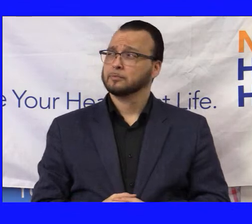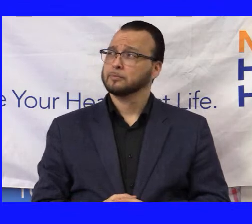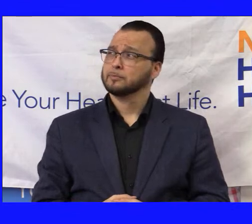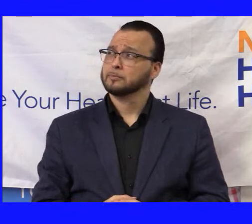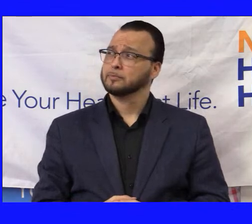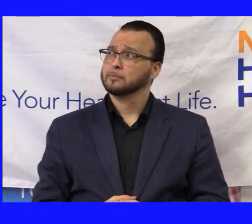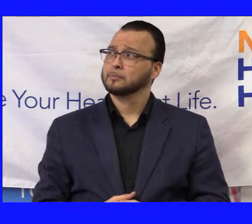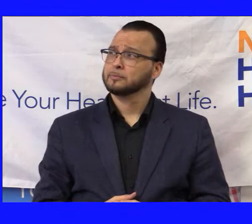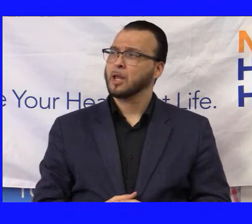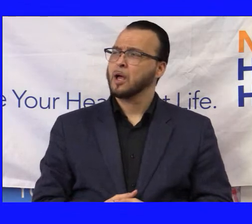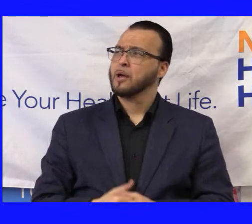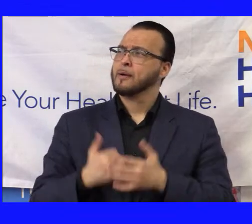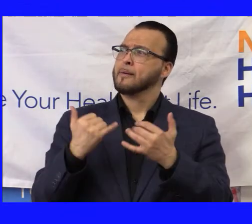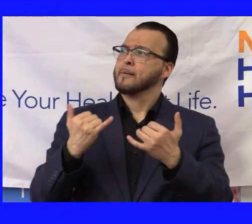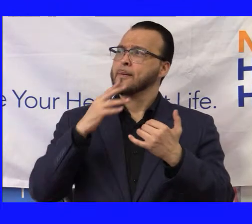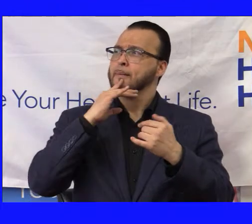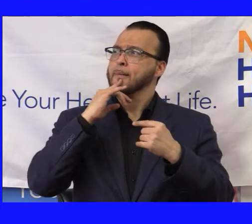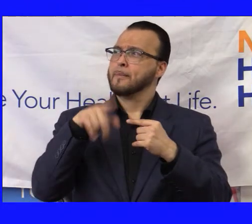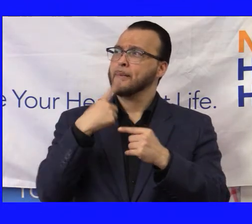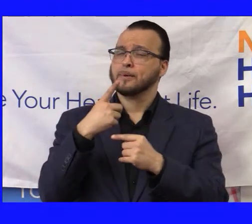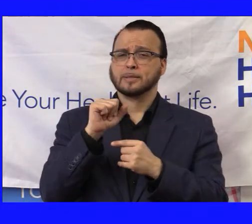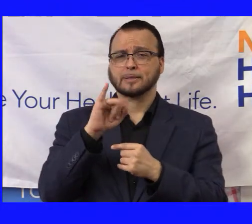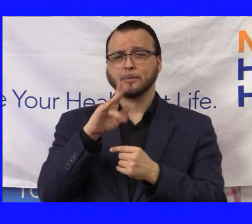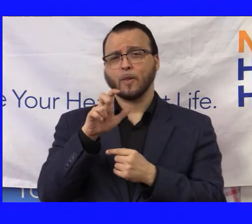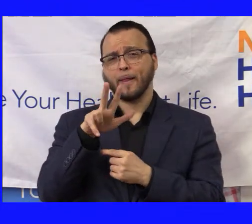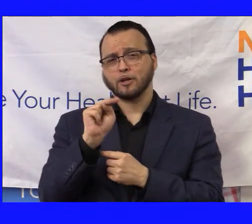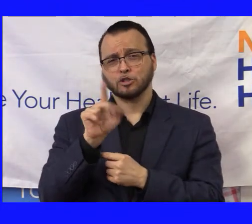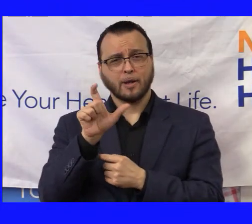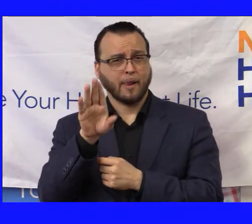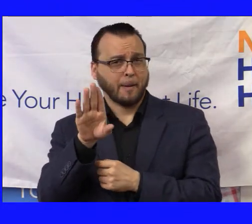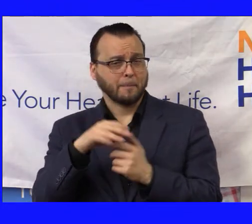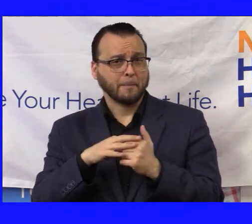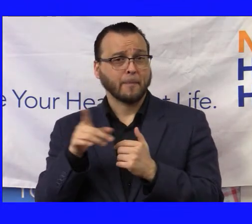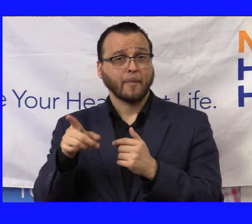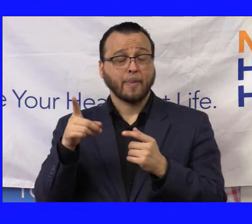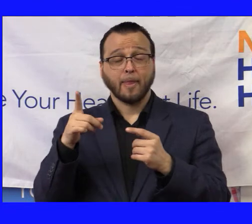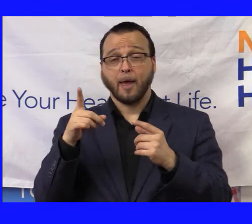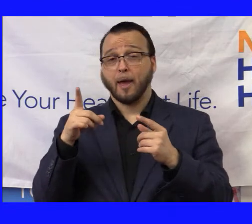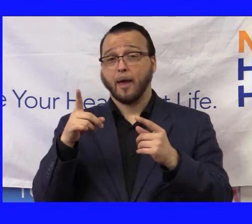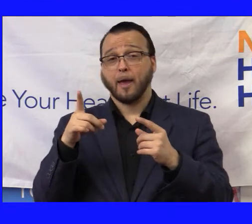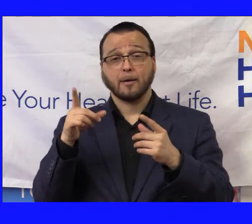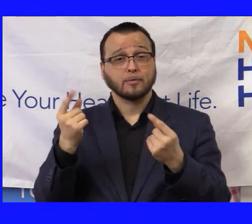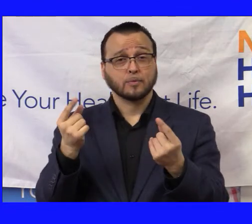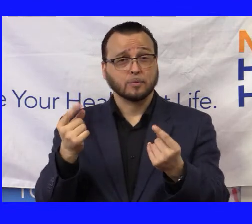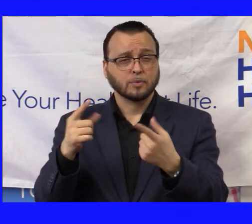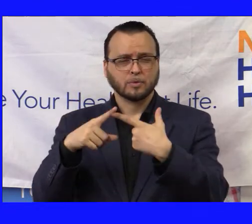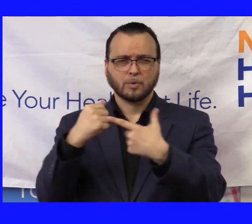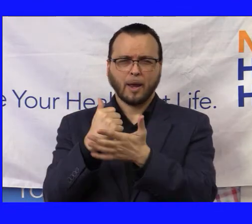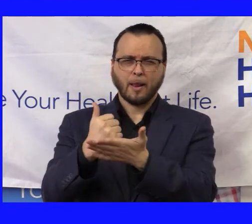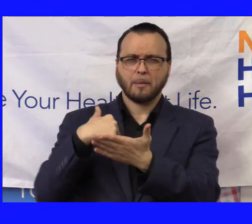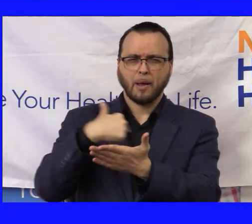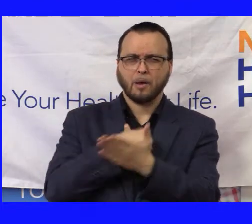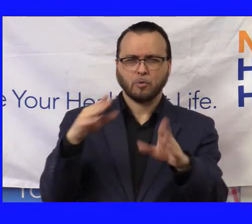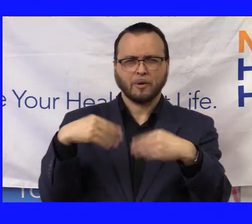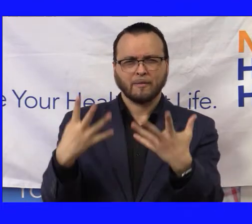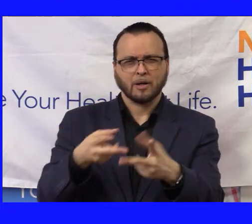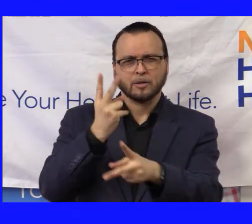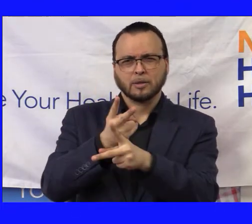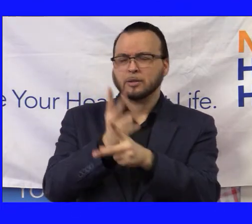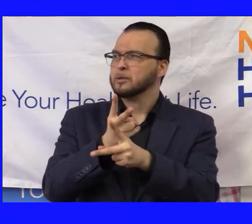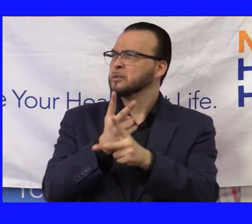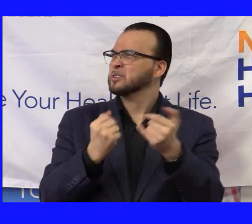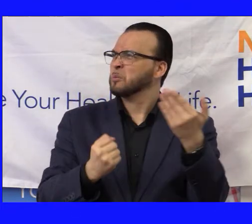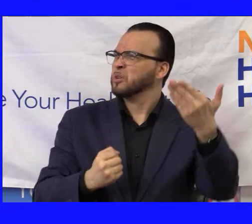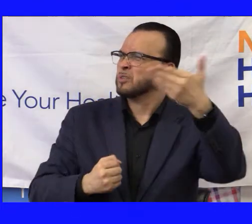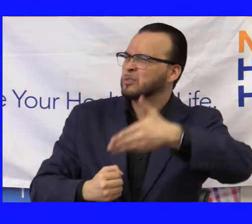Switching gears, we're going to talk about simulation labs. And simulation is geared to help our providers care for patients who are in the hospital. I'm